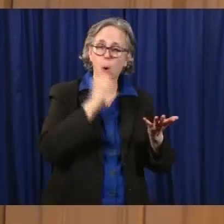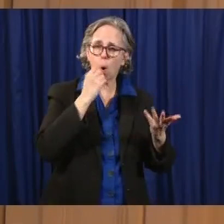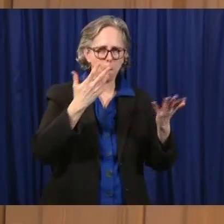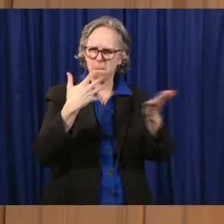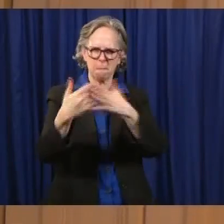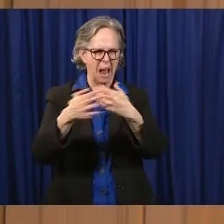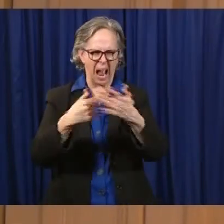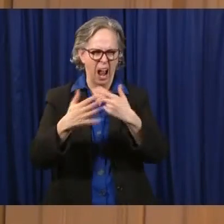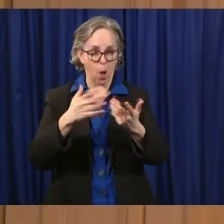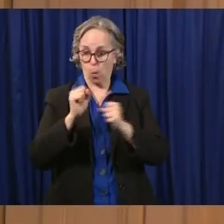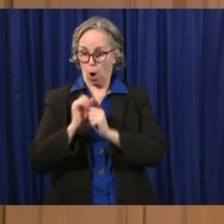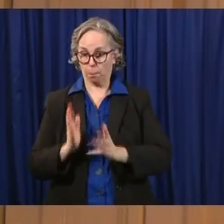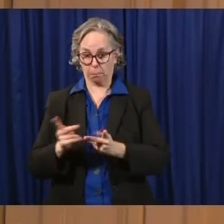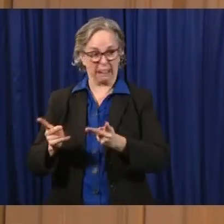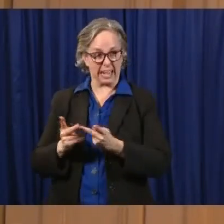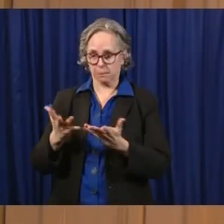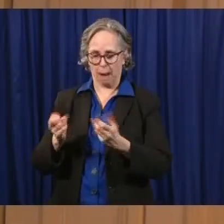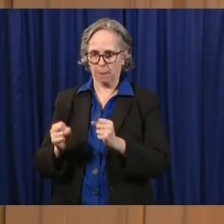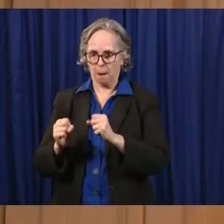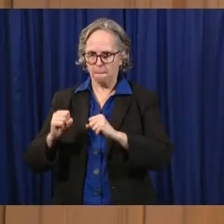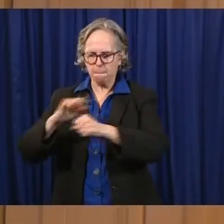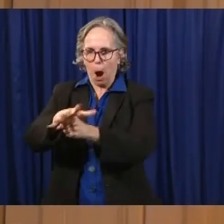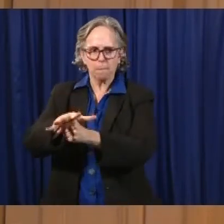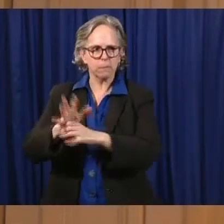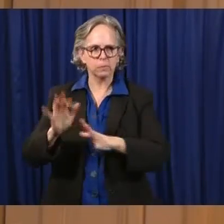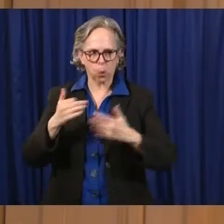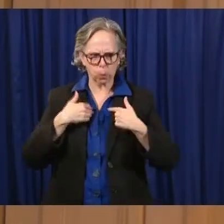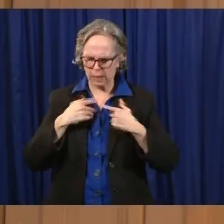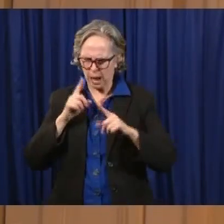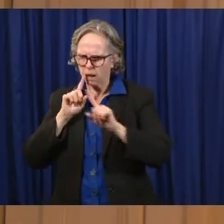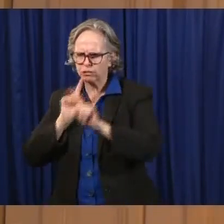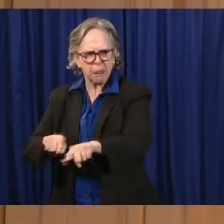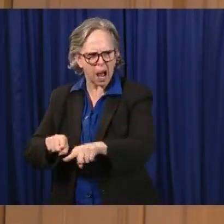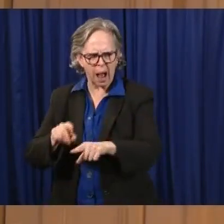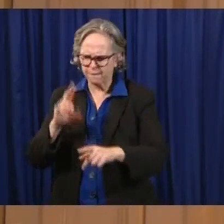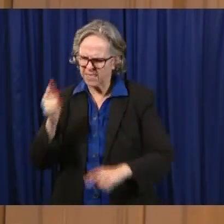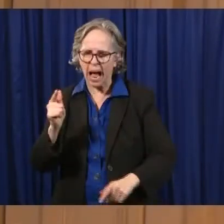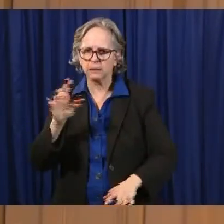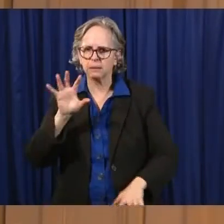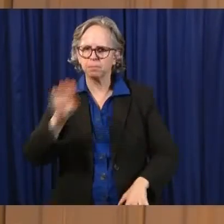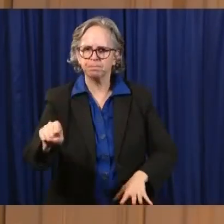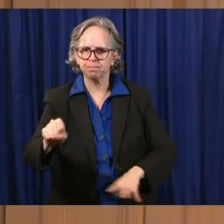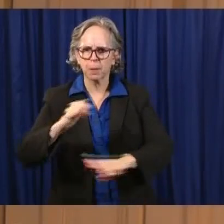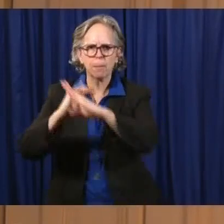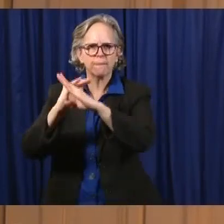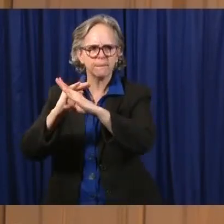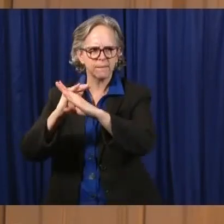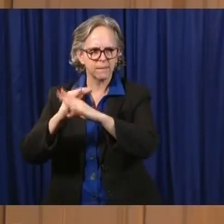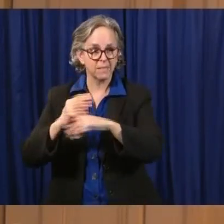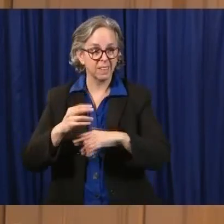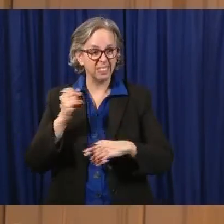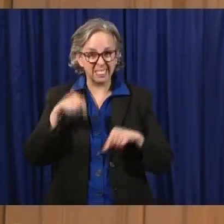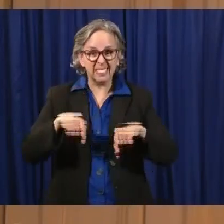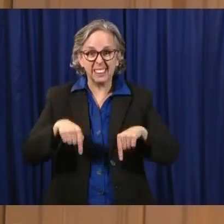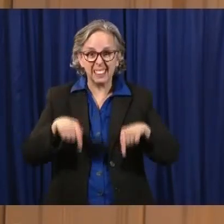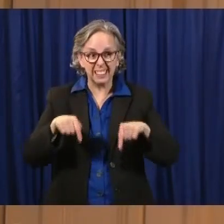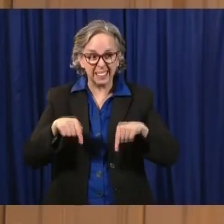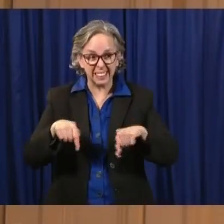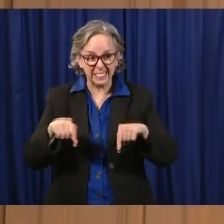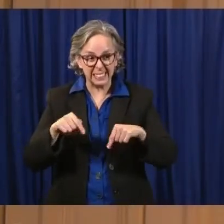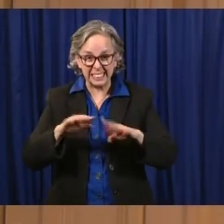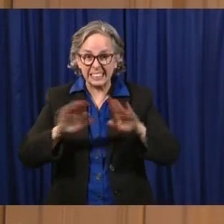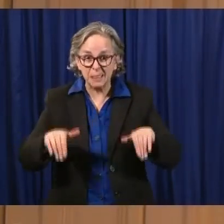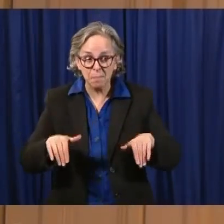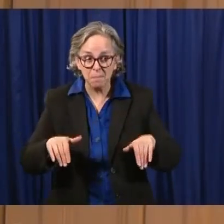put all our resources in the right place at the right time. So this is a system that did not really exist in this country, and we've been